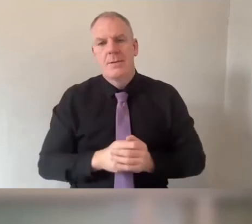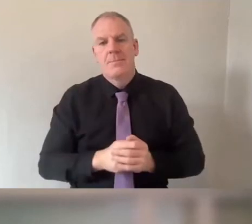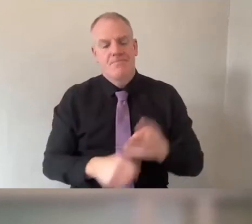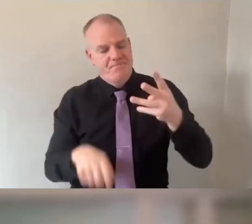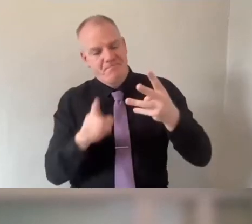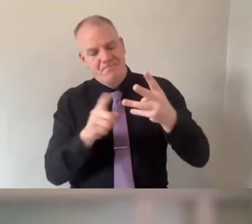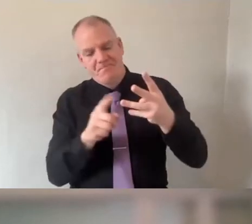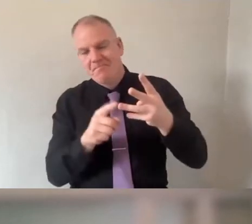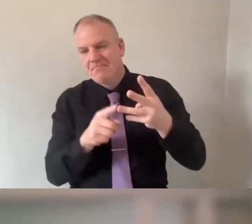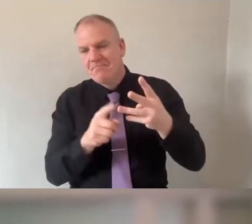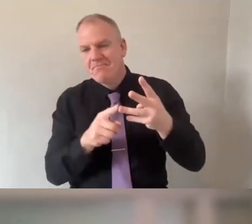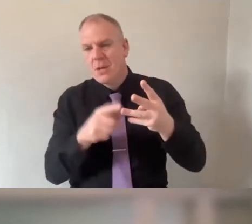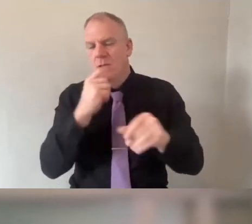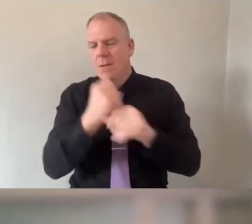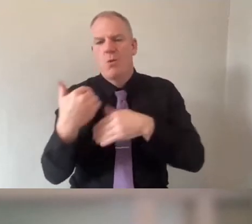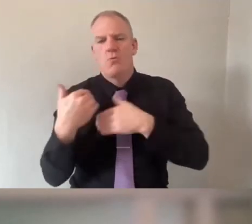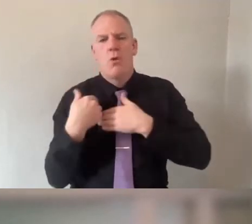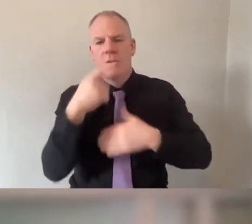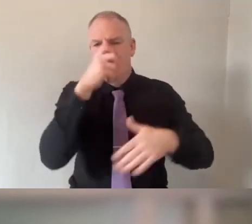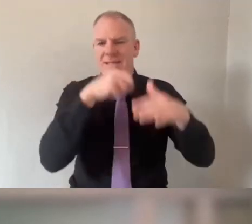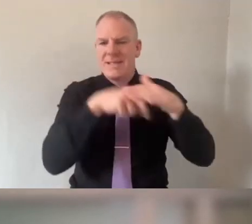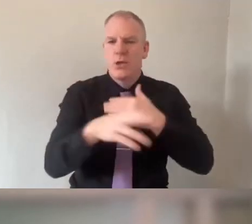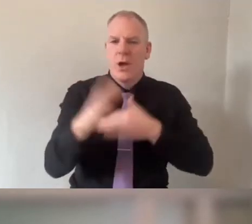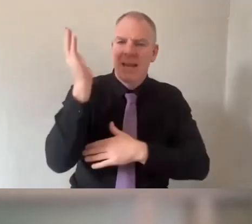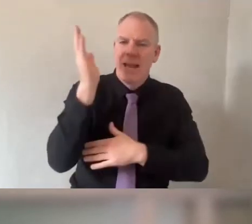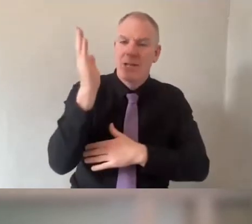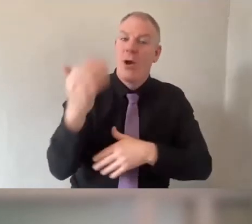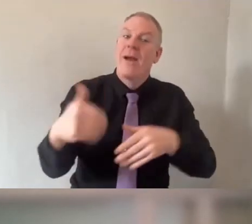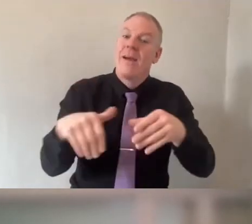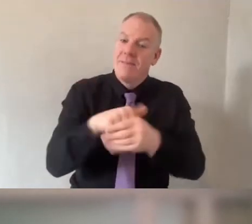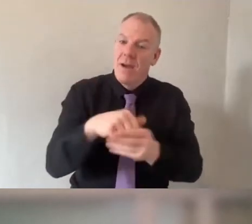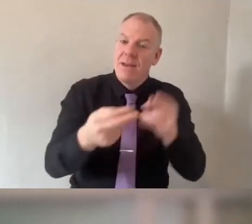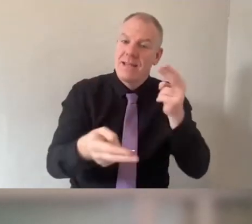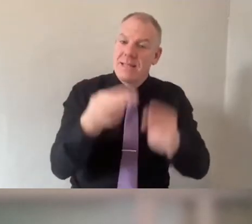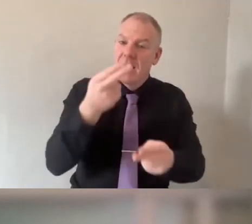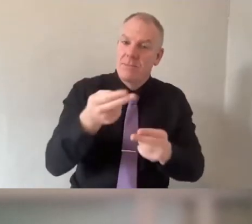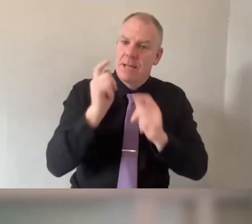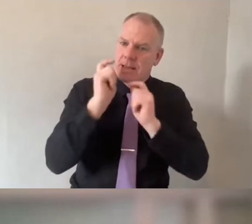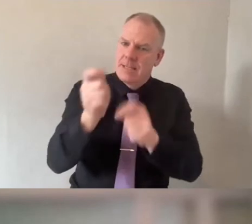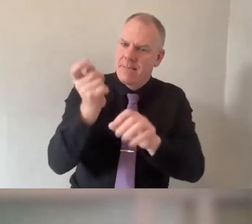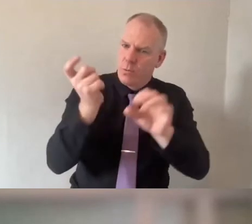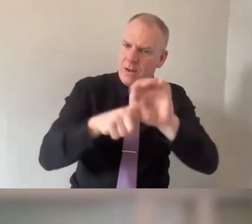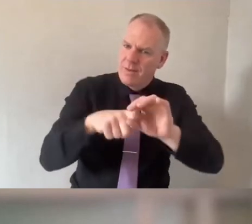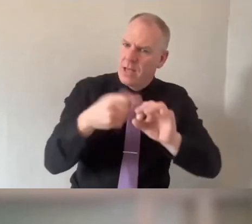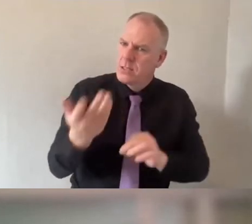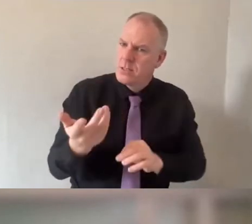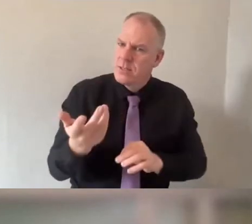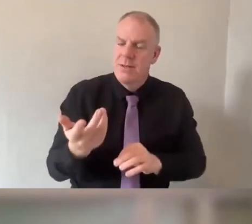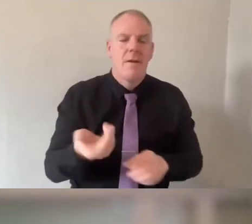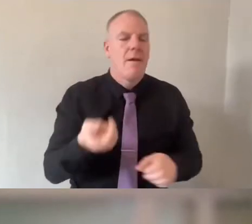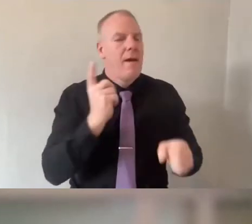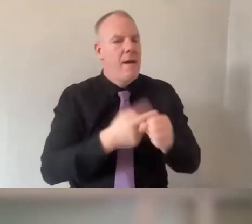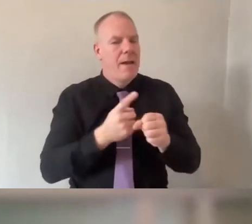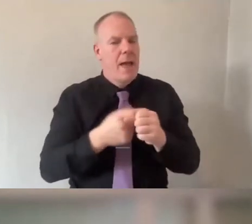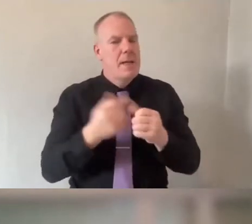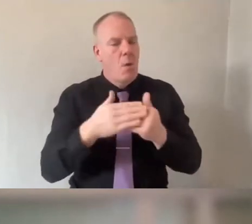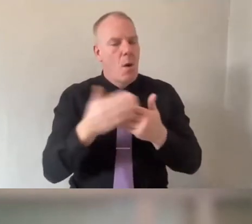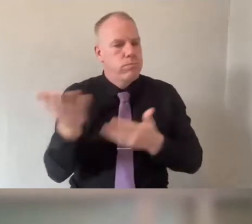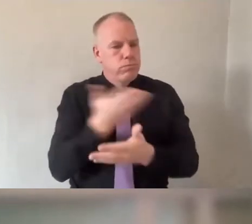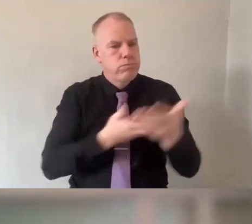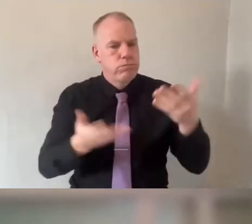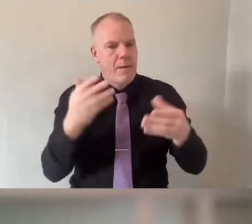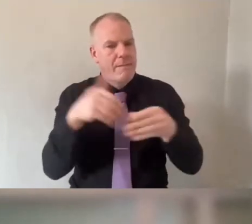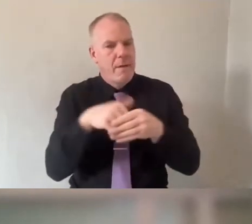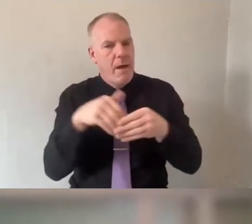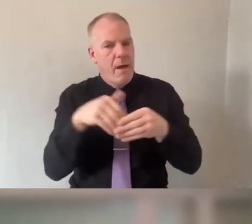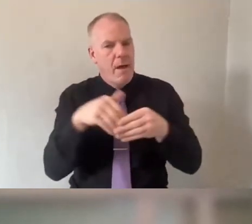is around the roles of teachers and lecturers in assessment and awarding of qualifications. Again, there's been a far greater involvement of